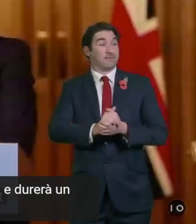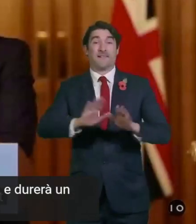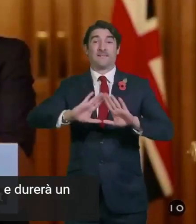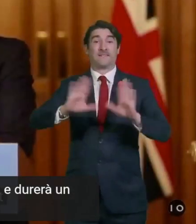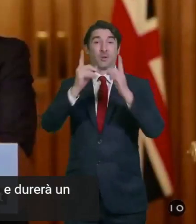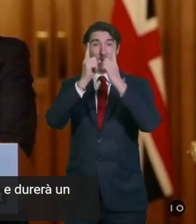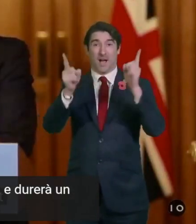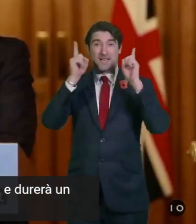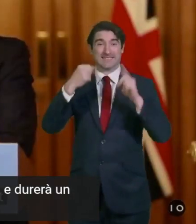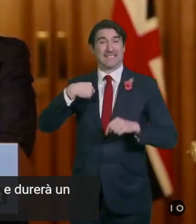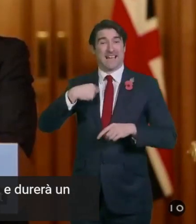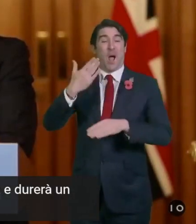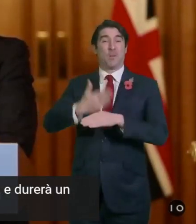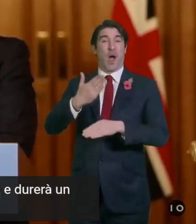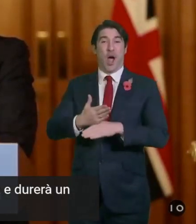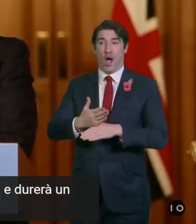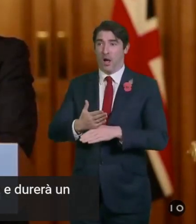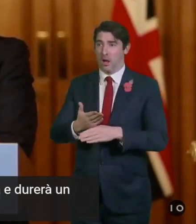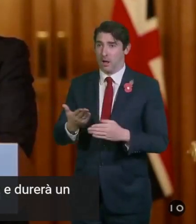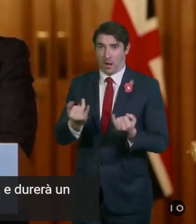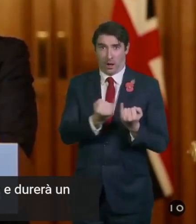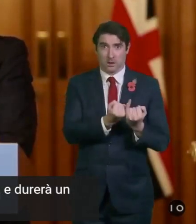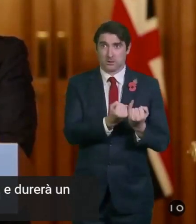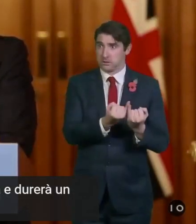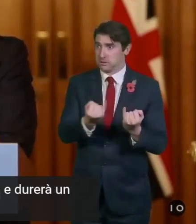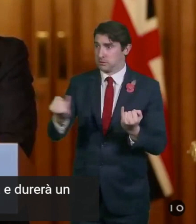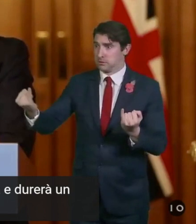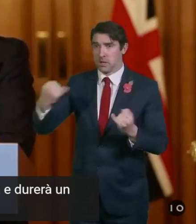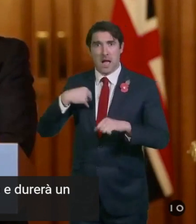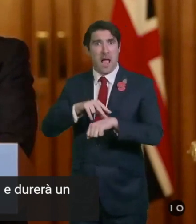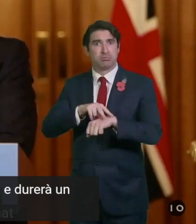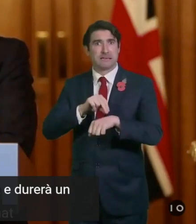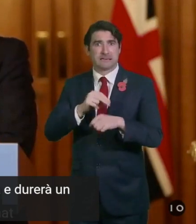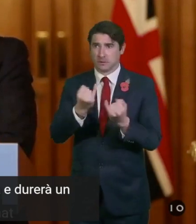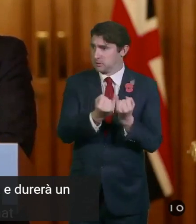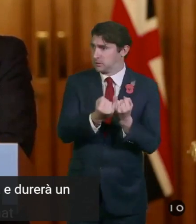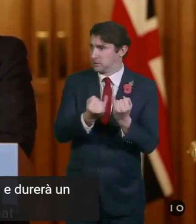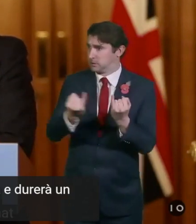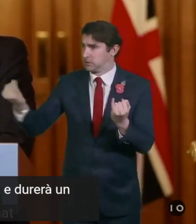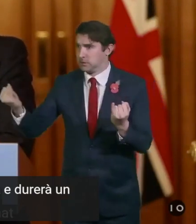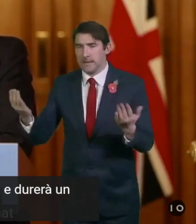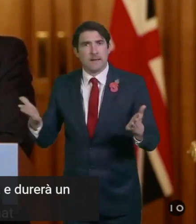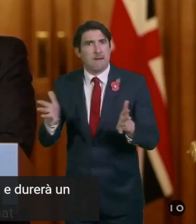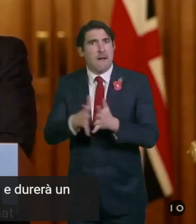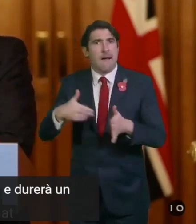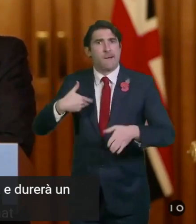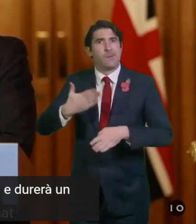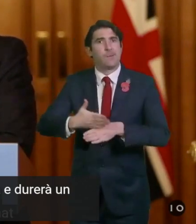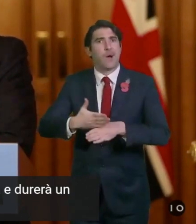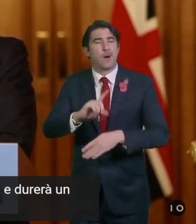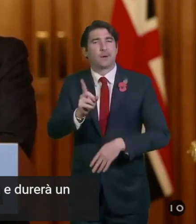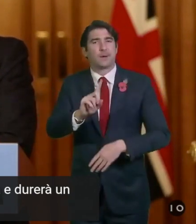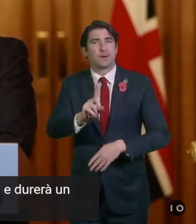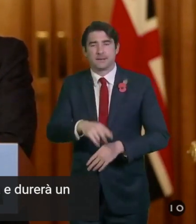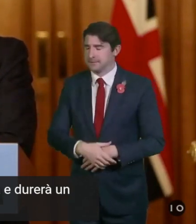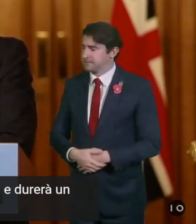Well, thanks, Alex. One of the many things that we're doing is the £2 billion Kickstart programme, which is designed